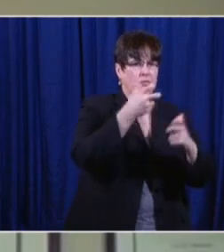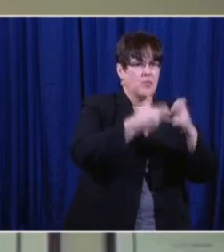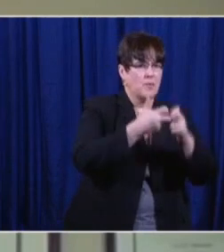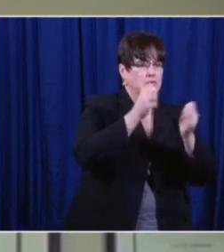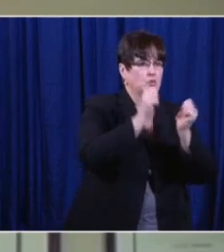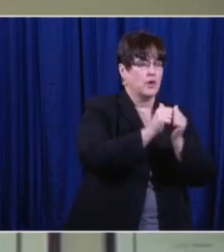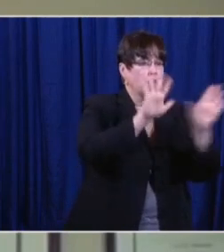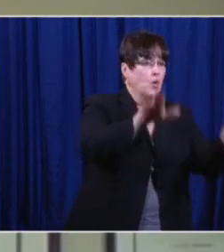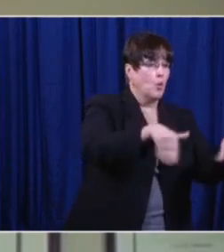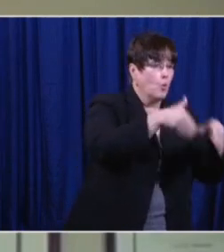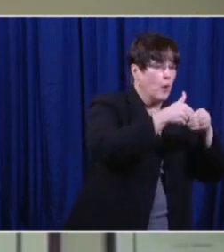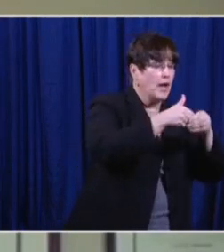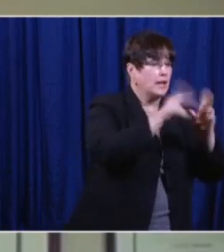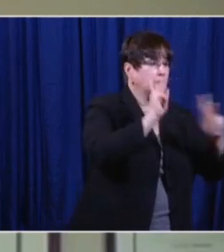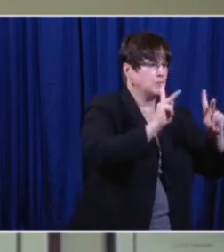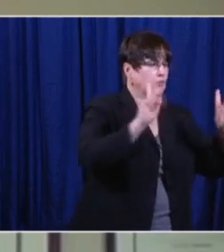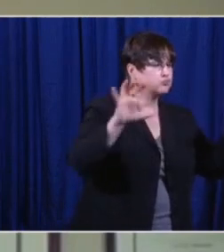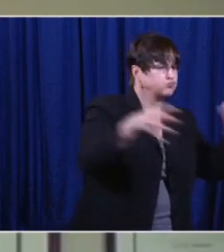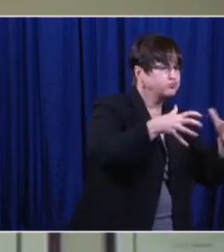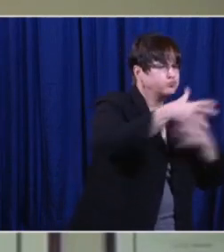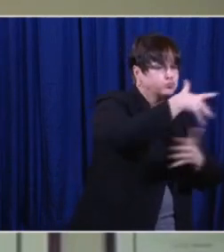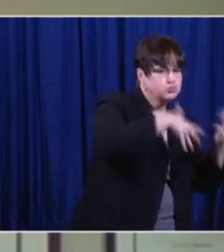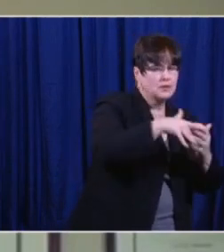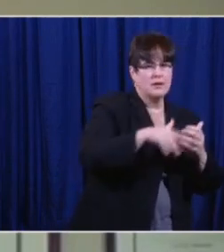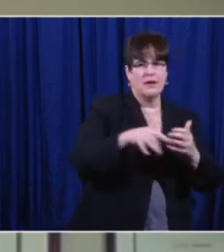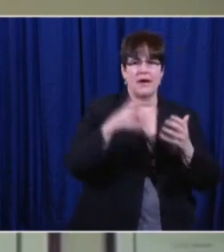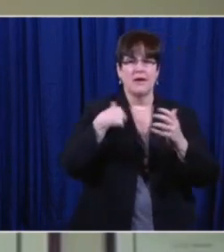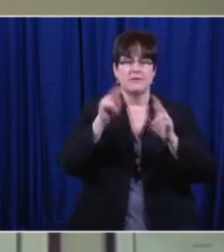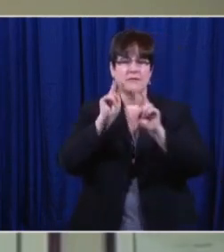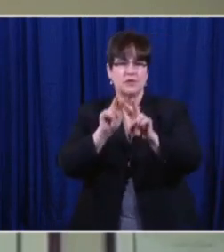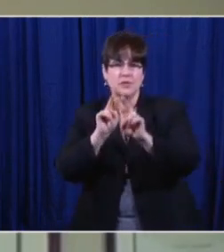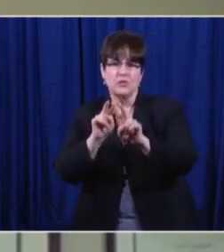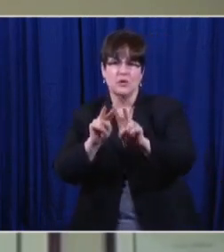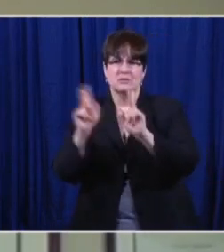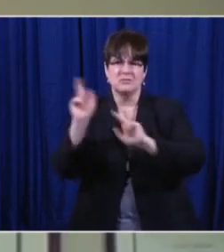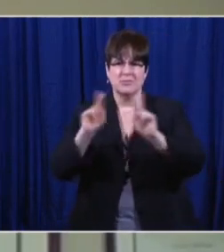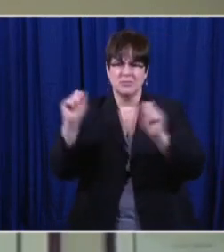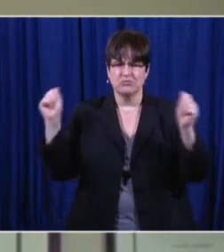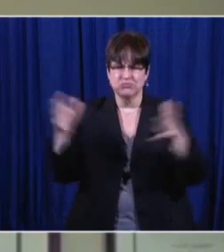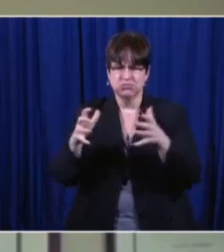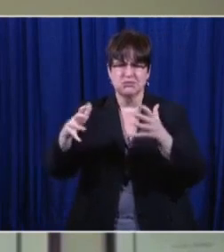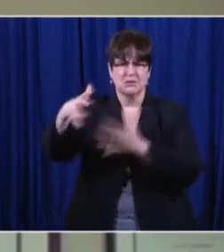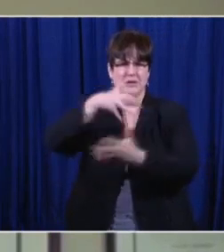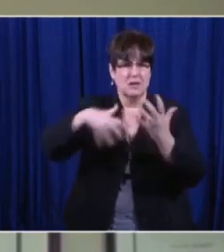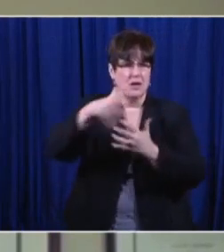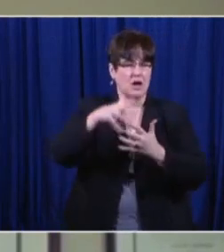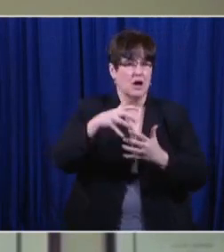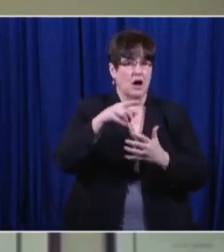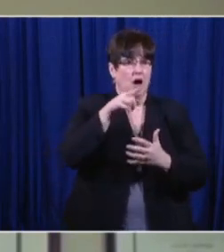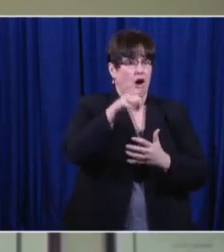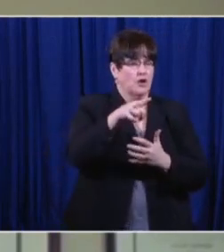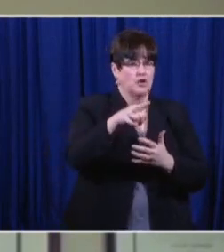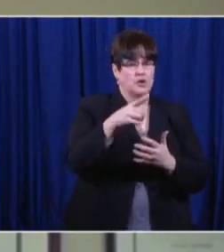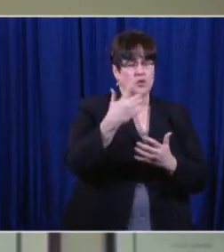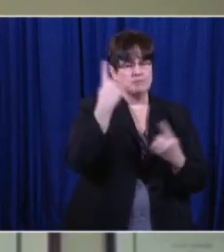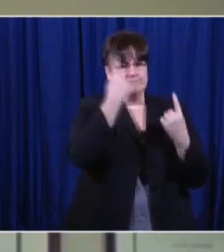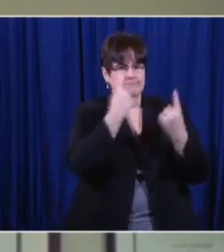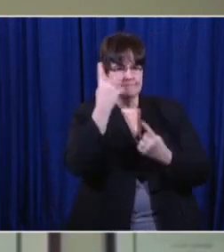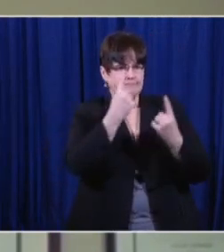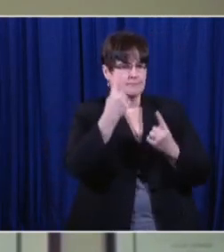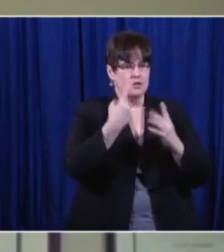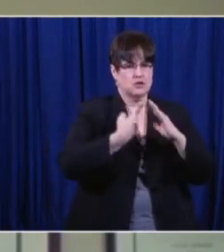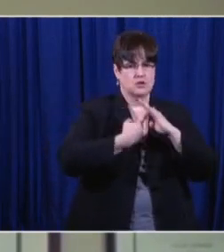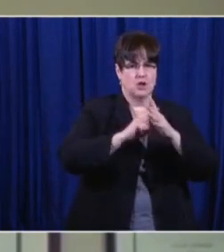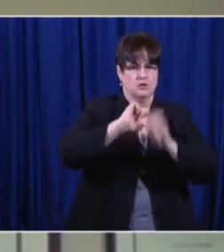Are we ready to make some changes in the allowable number of people who are permitted to attend weddings and funerals? If that